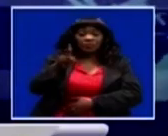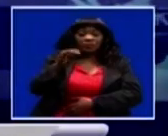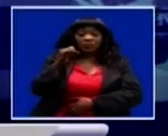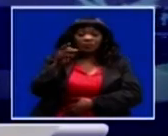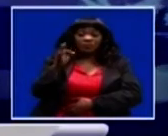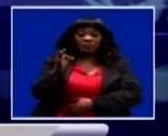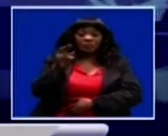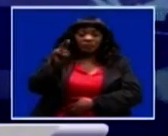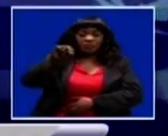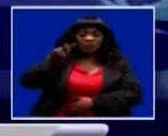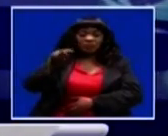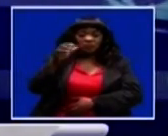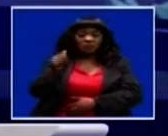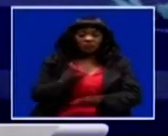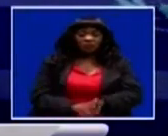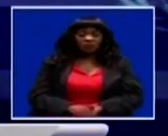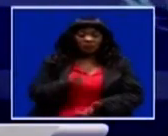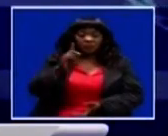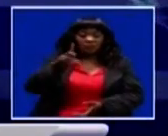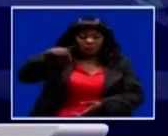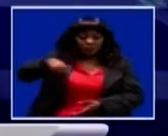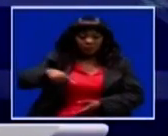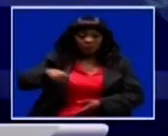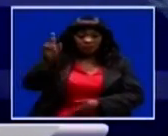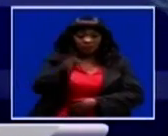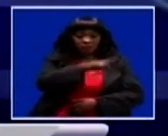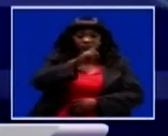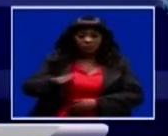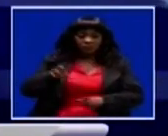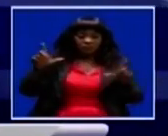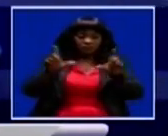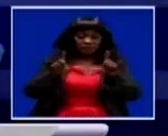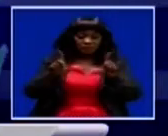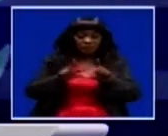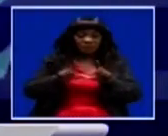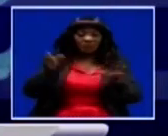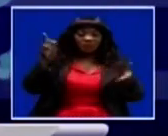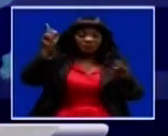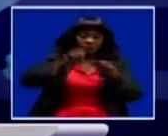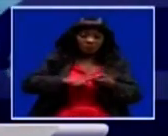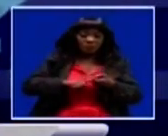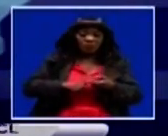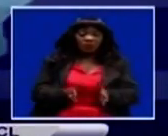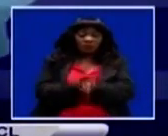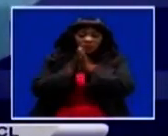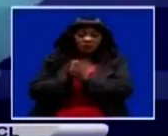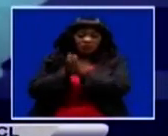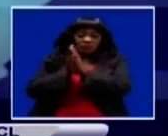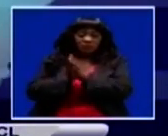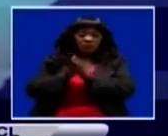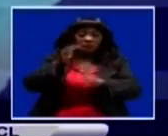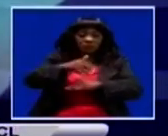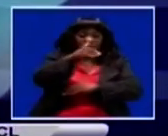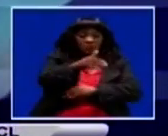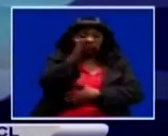this means that the DP remains deregistered until the determination of the appeal case in the Court of